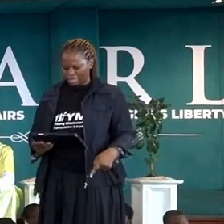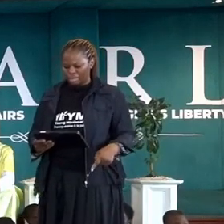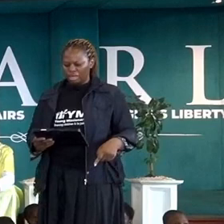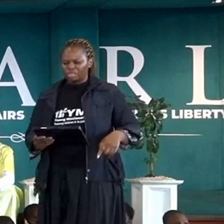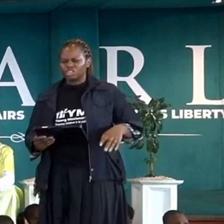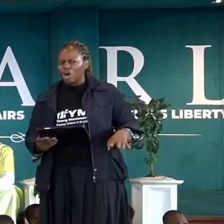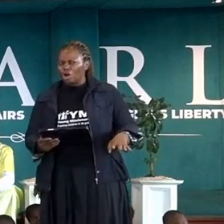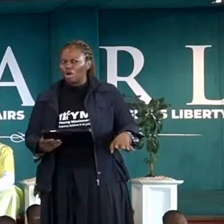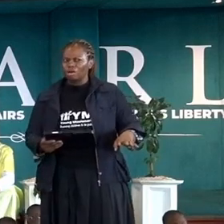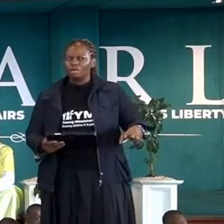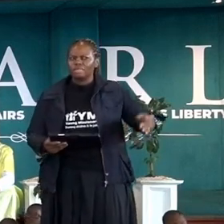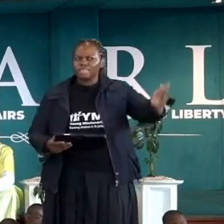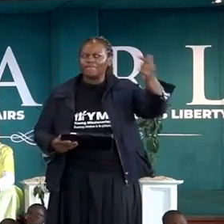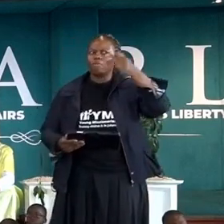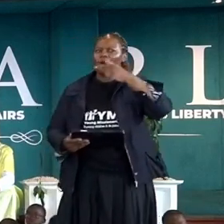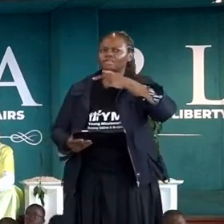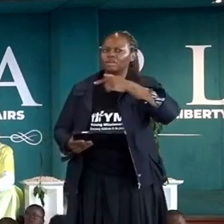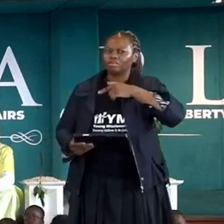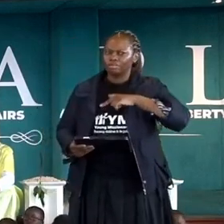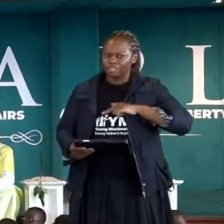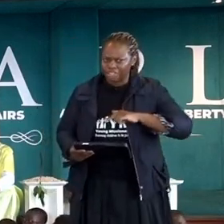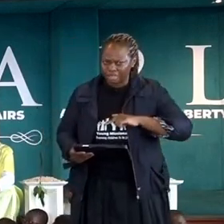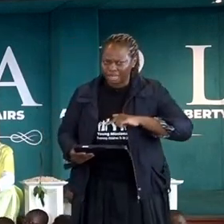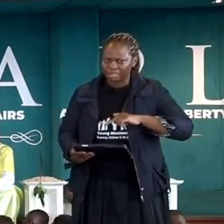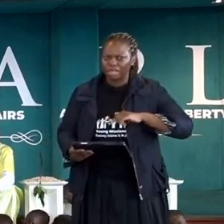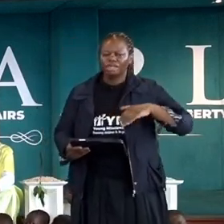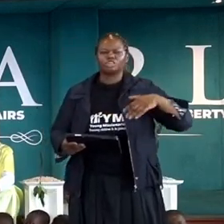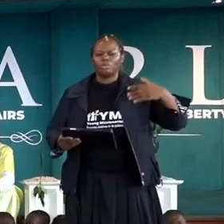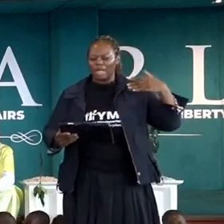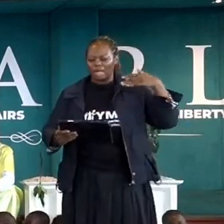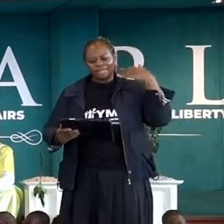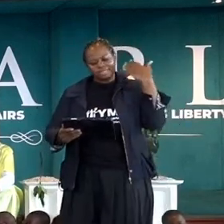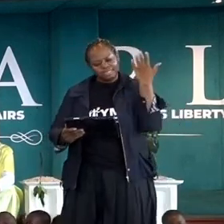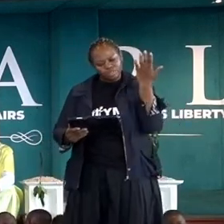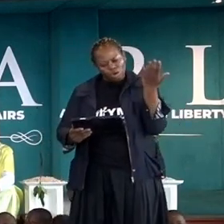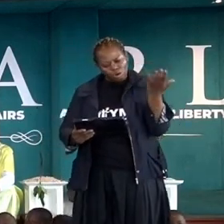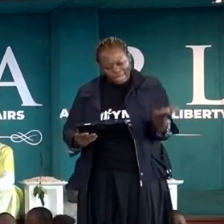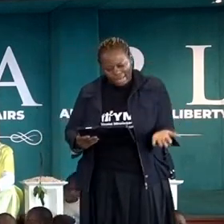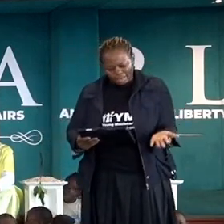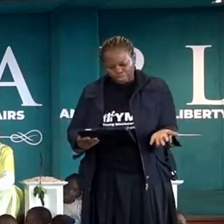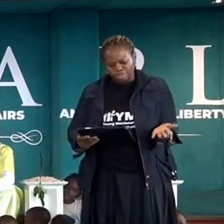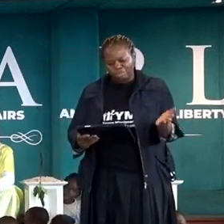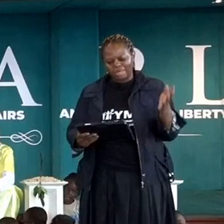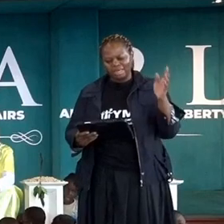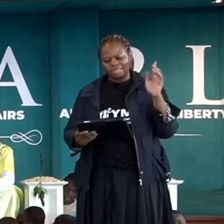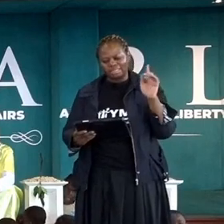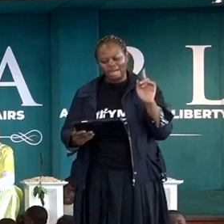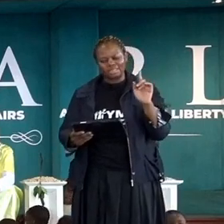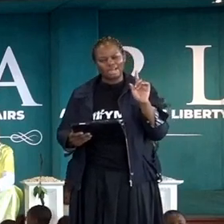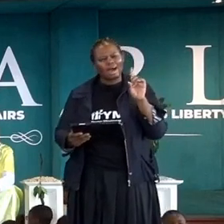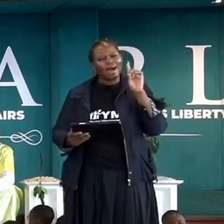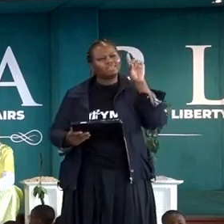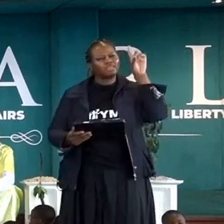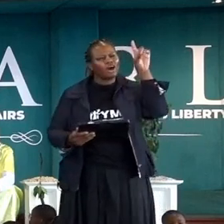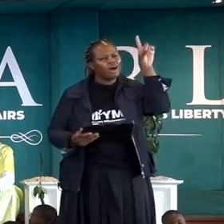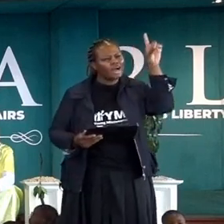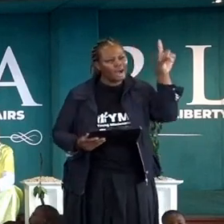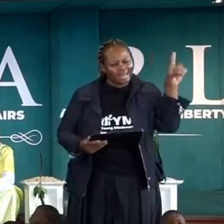new tongues. So, these are the words of Jesus. And so we learn it is okay to speak in